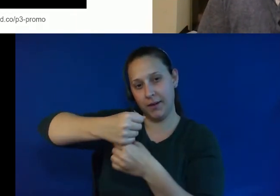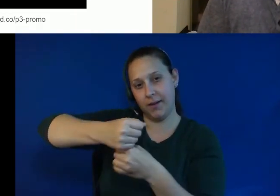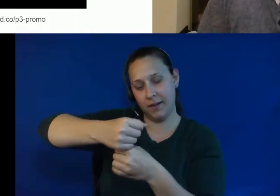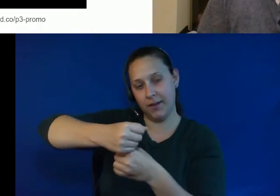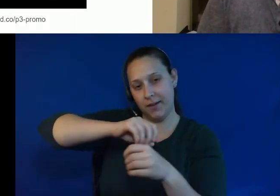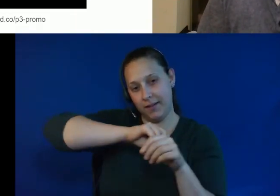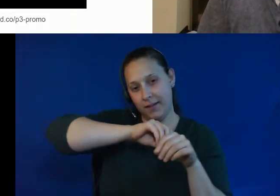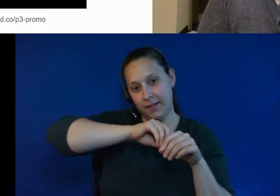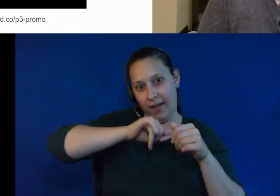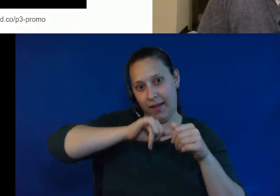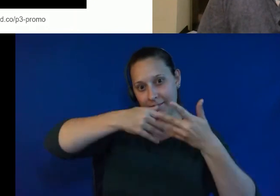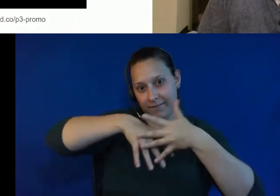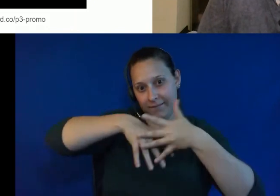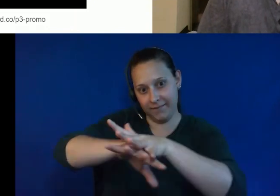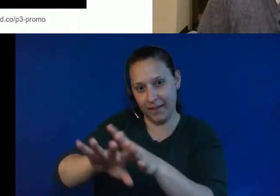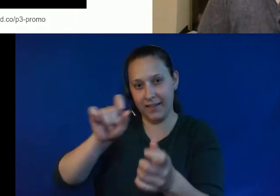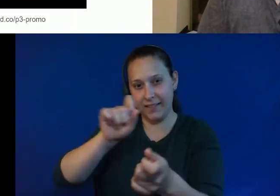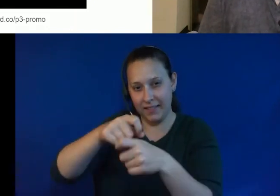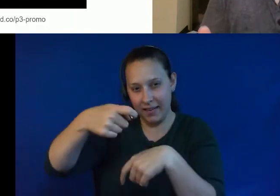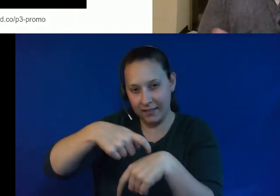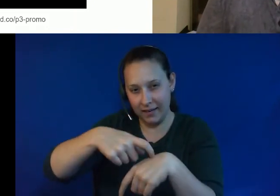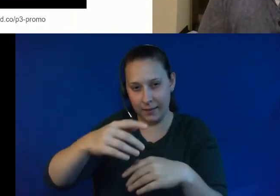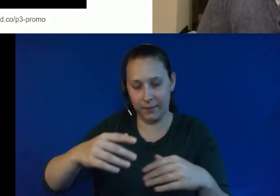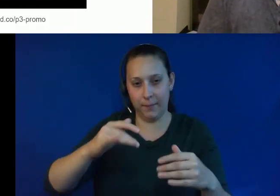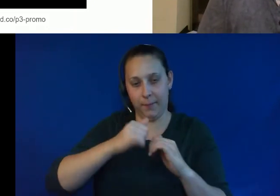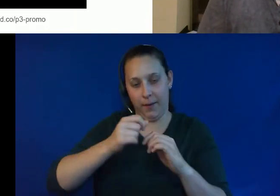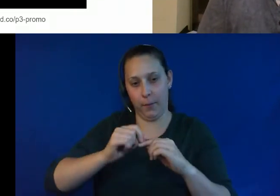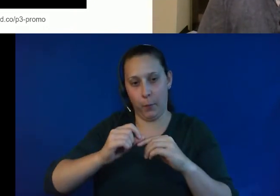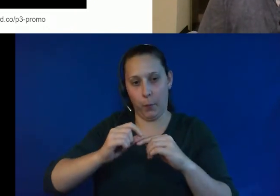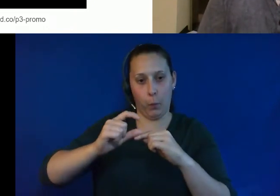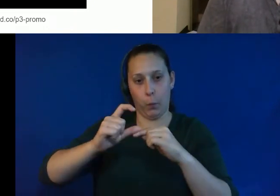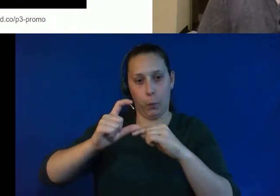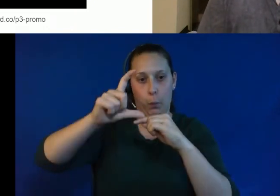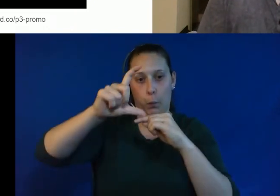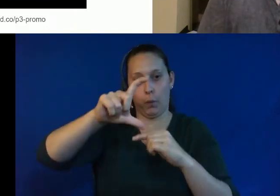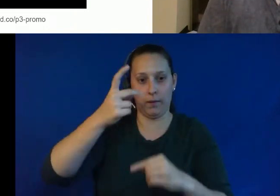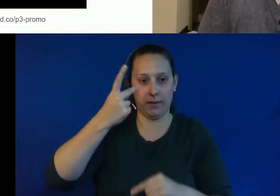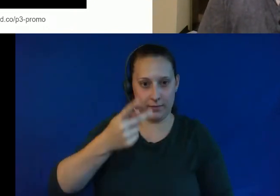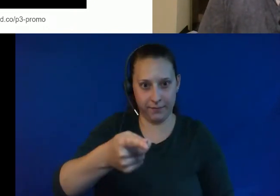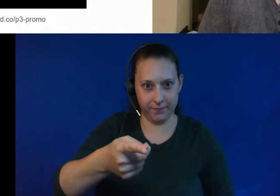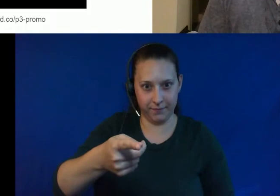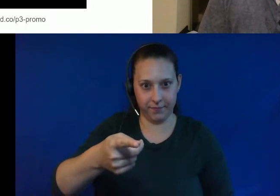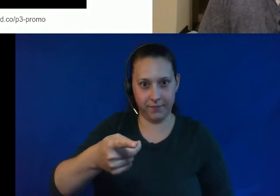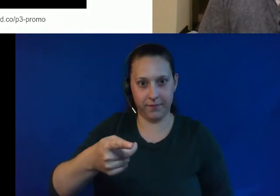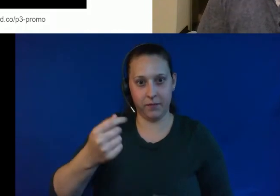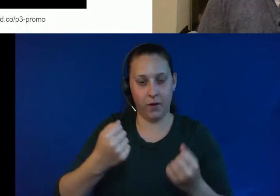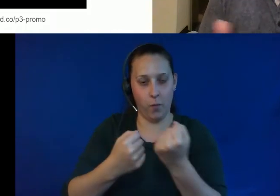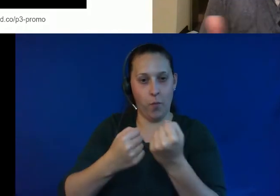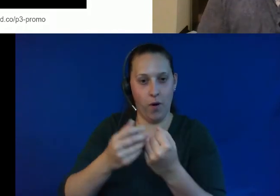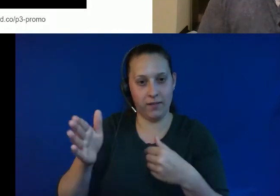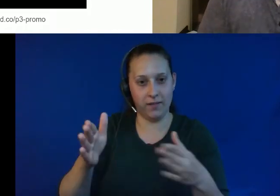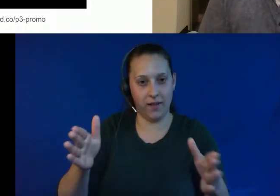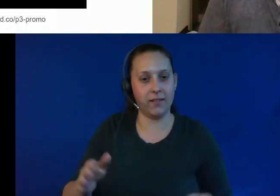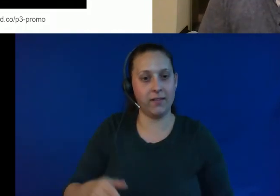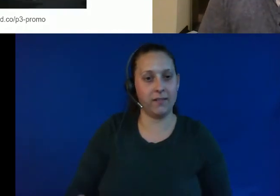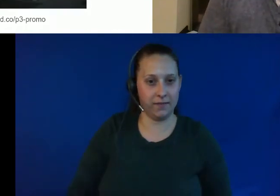will appear on that model at precise times to create something like you see here. So you see those supports on the side, those will just tear off, and